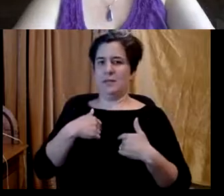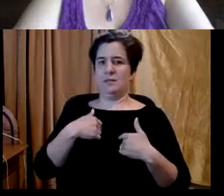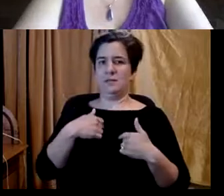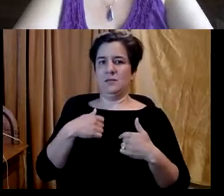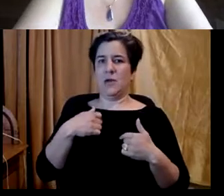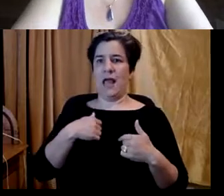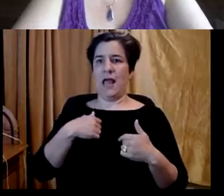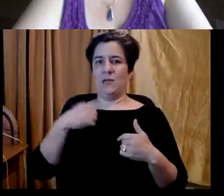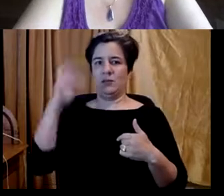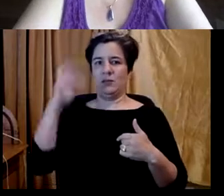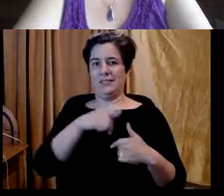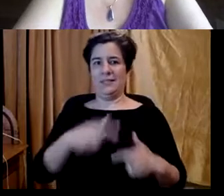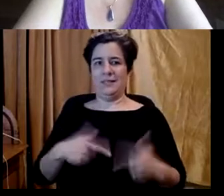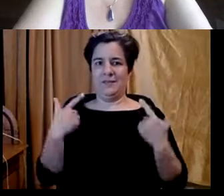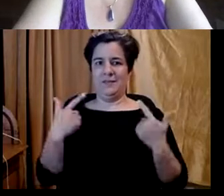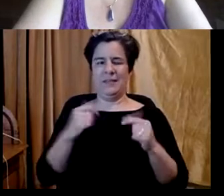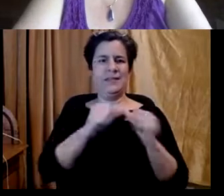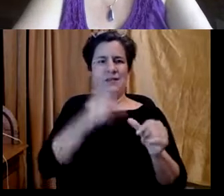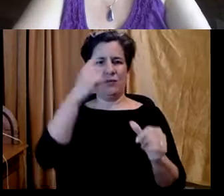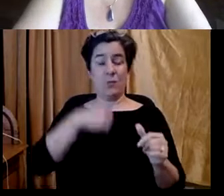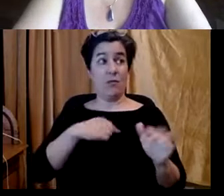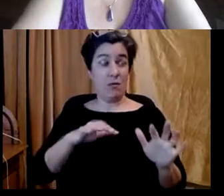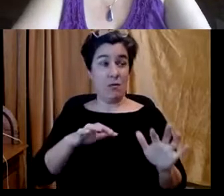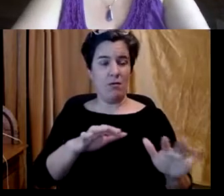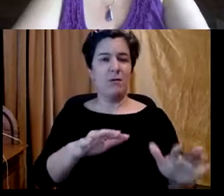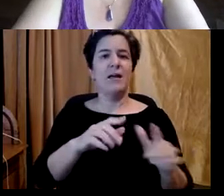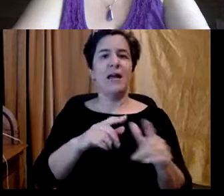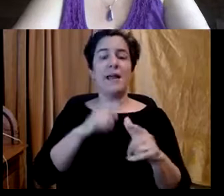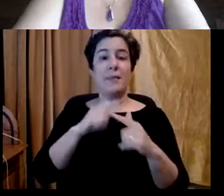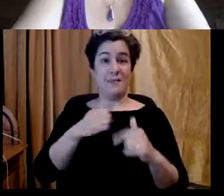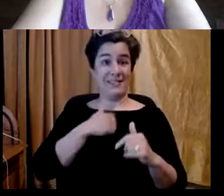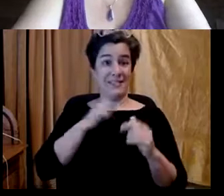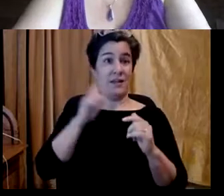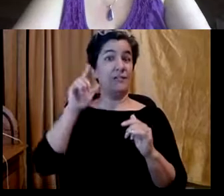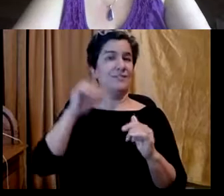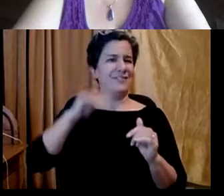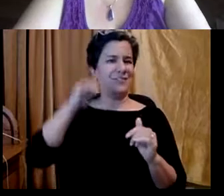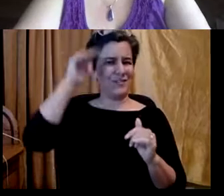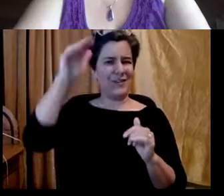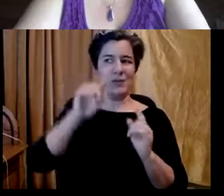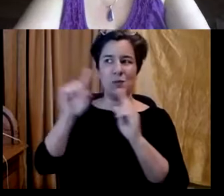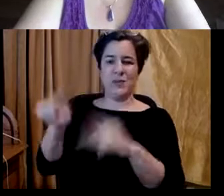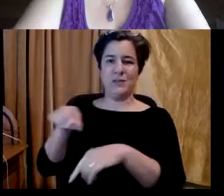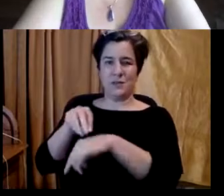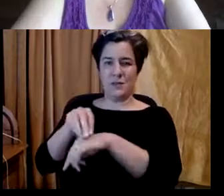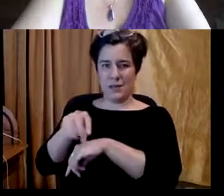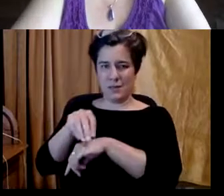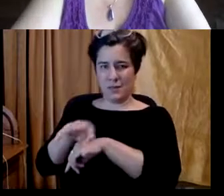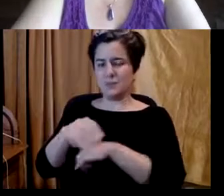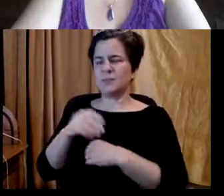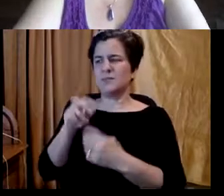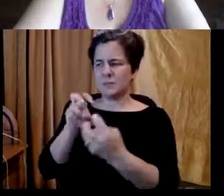And I didn't realize how big that was until I got into therapy later in regards to my marriage.